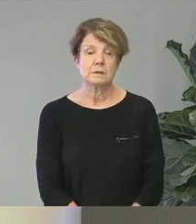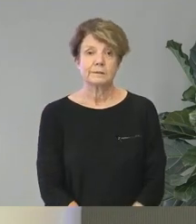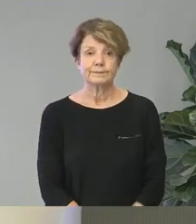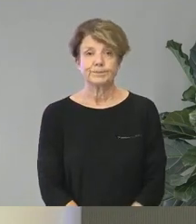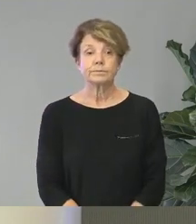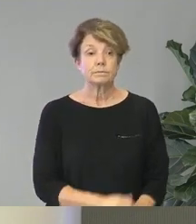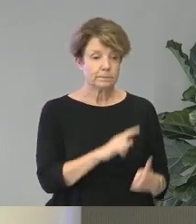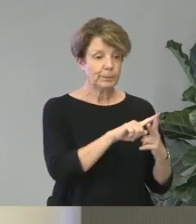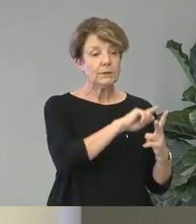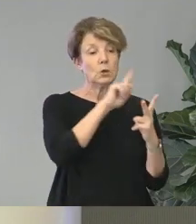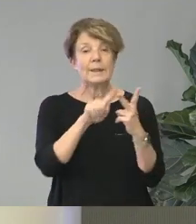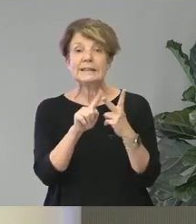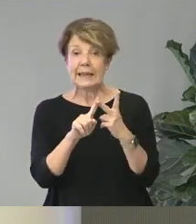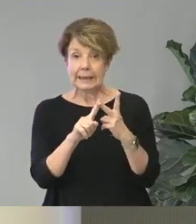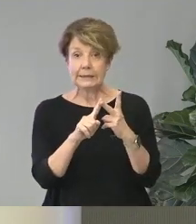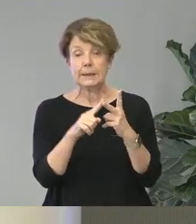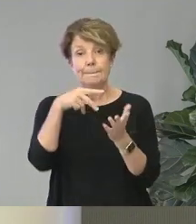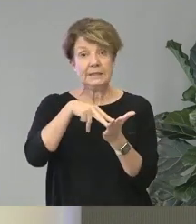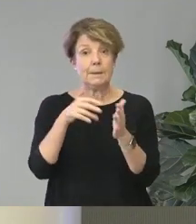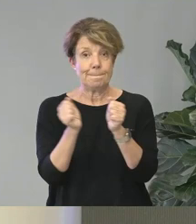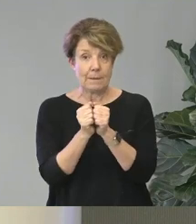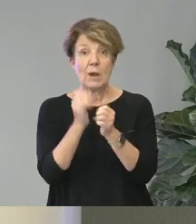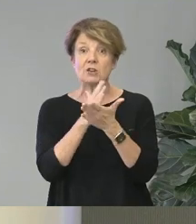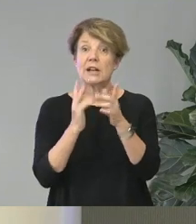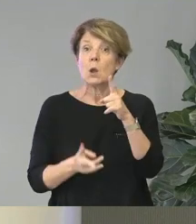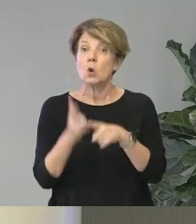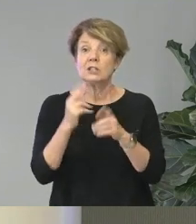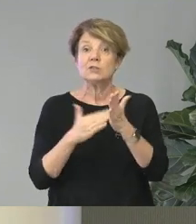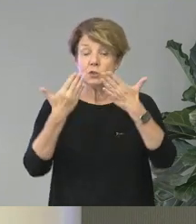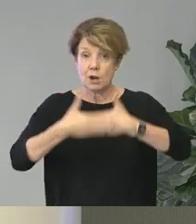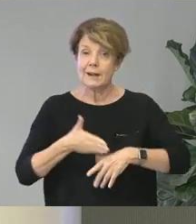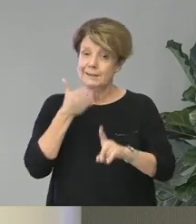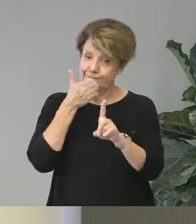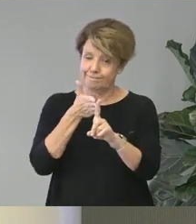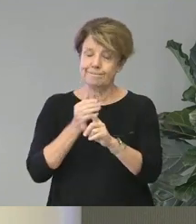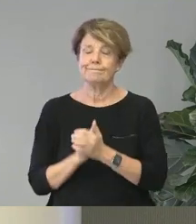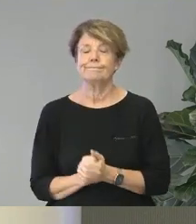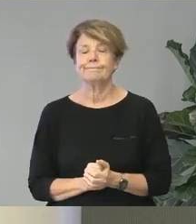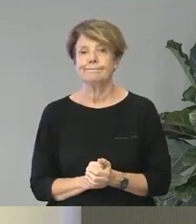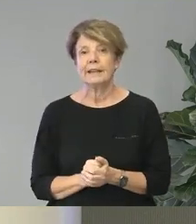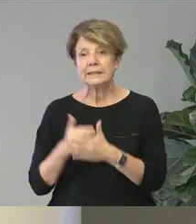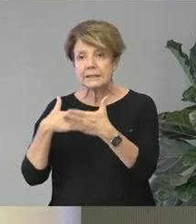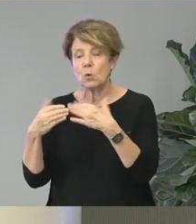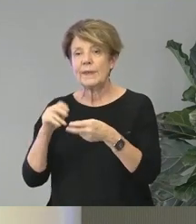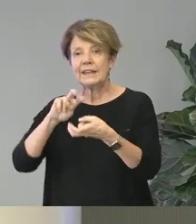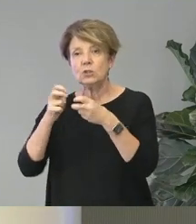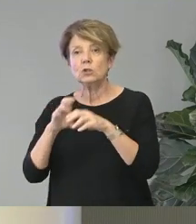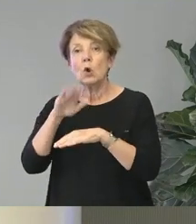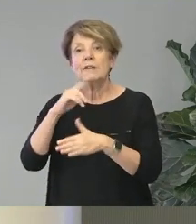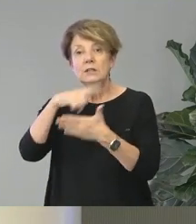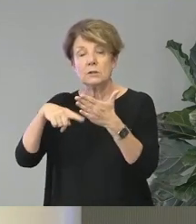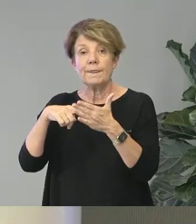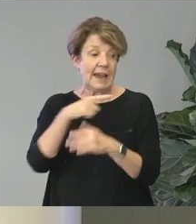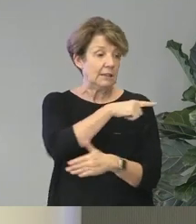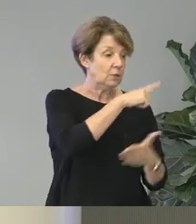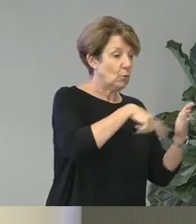The second position paper, which we are launching tonight, is designed to deal with issues that discrimination laws